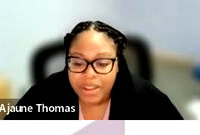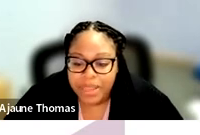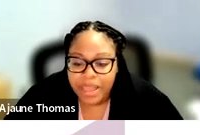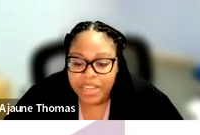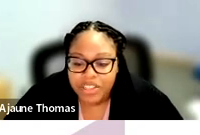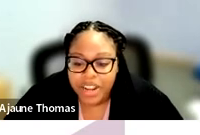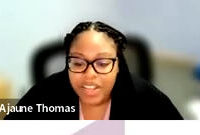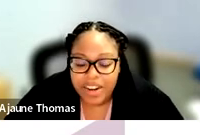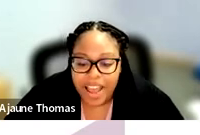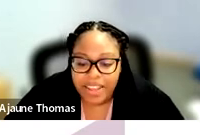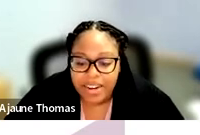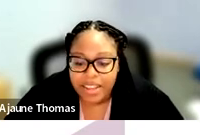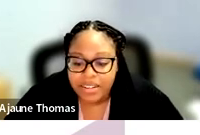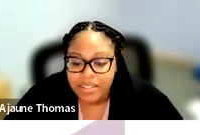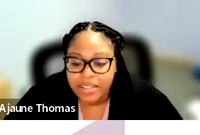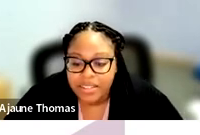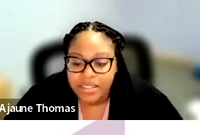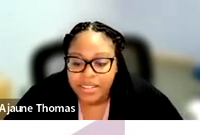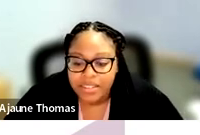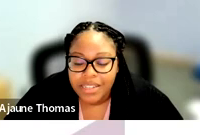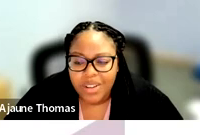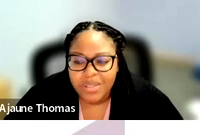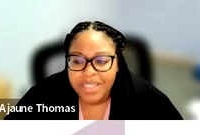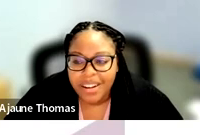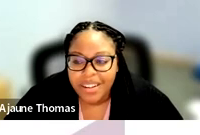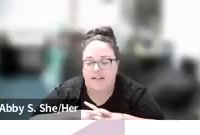to play a family game yesterday and could not get in.